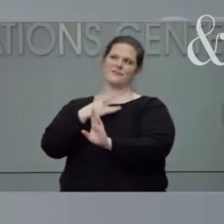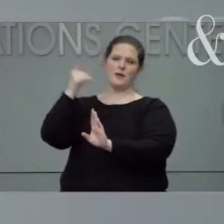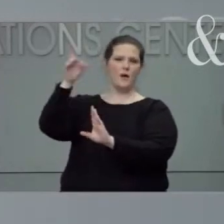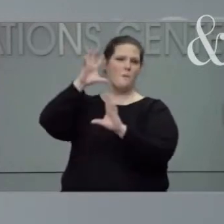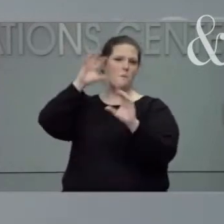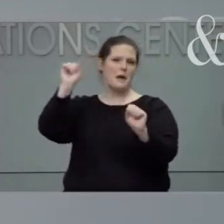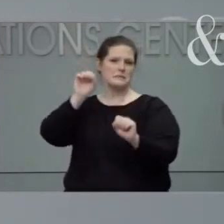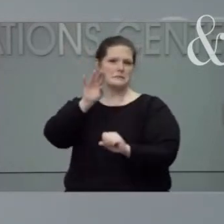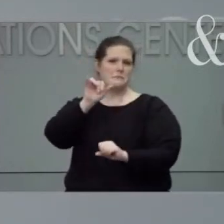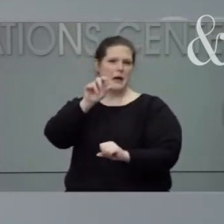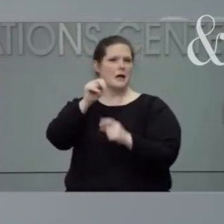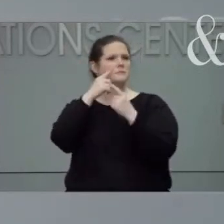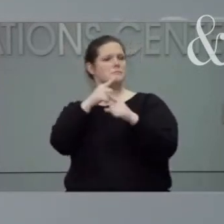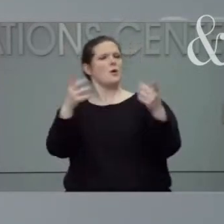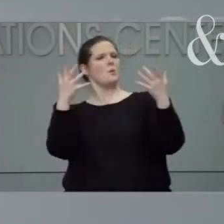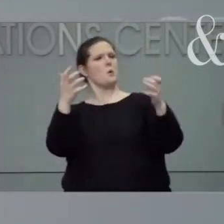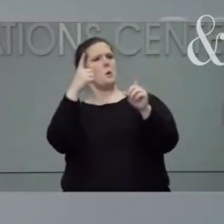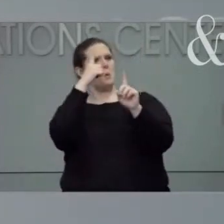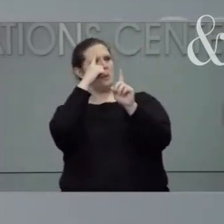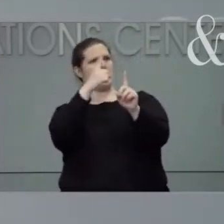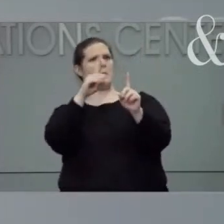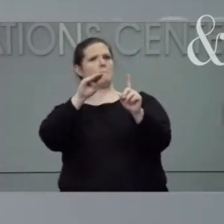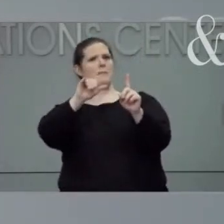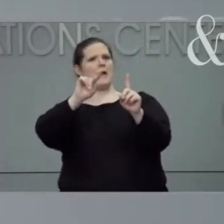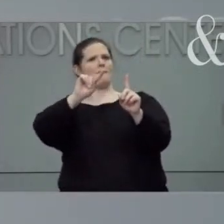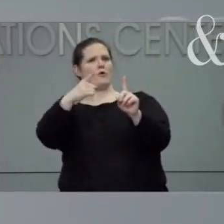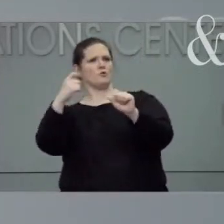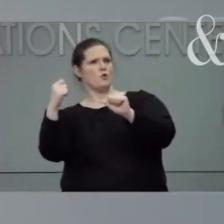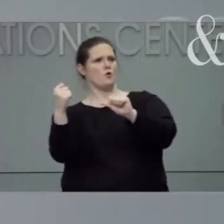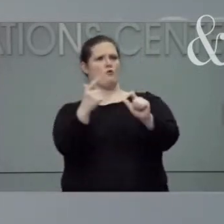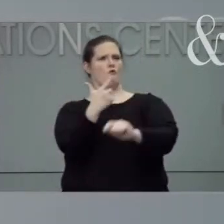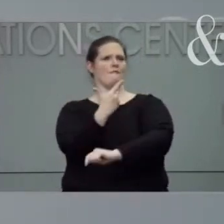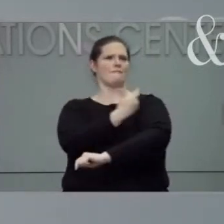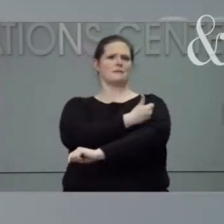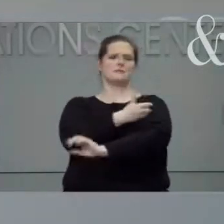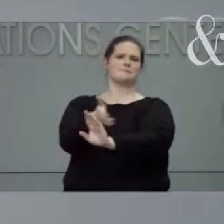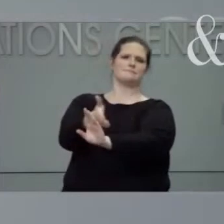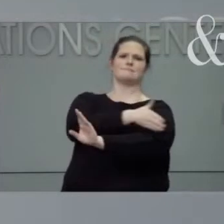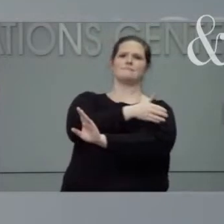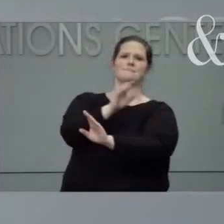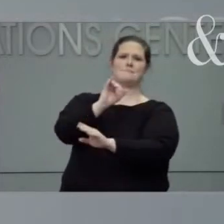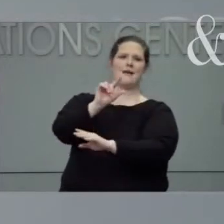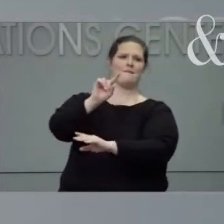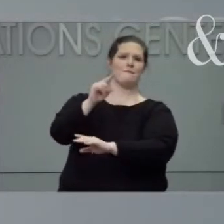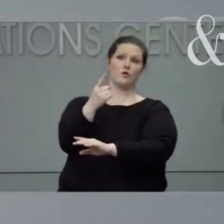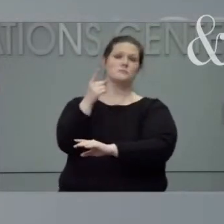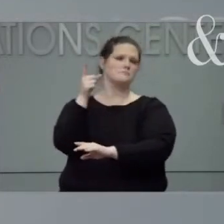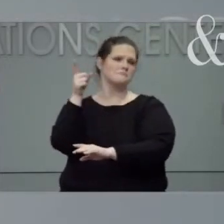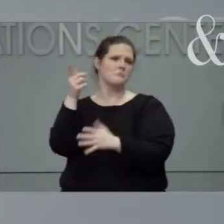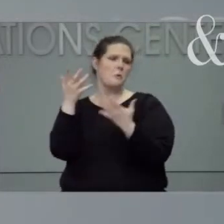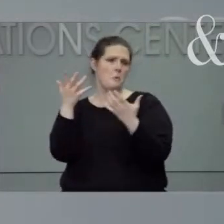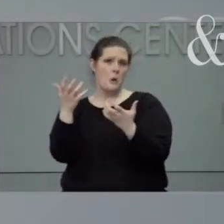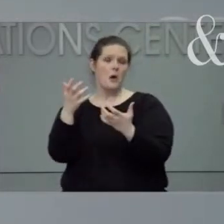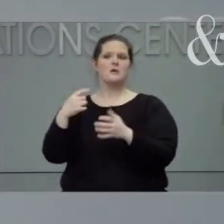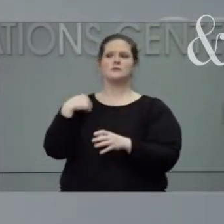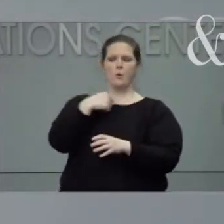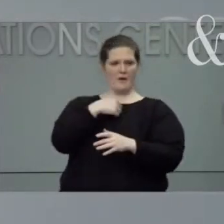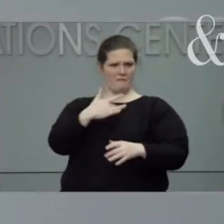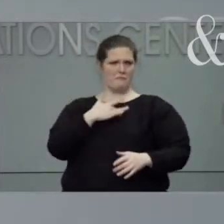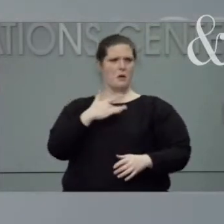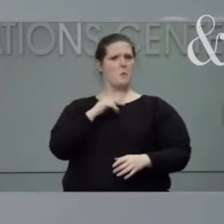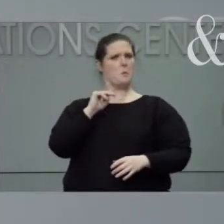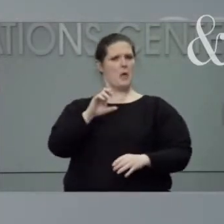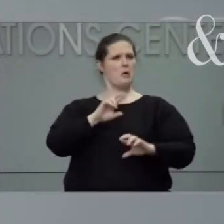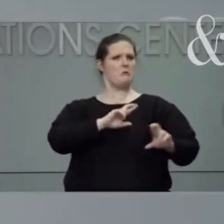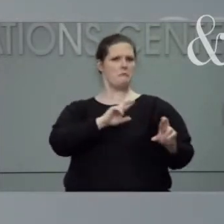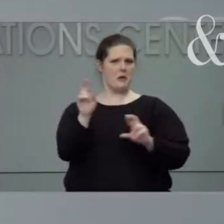open to all adults who are eligible to be vaccinated before May 1st. And in fact, are working with our vaccine providers